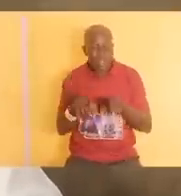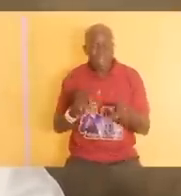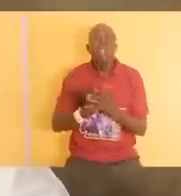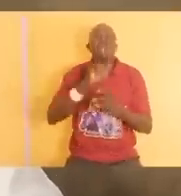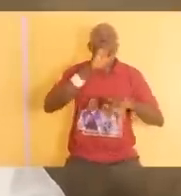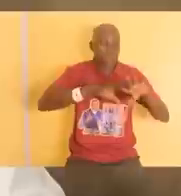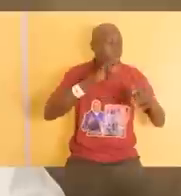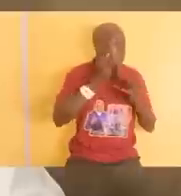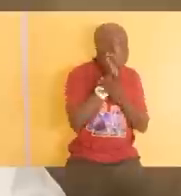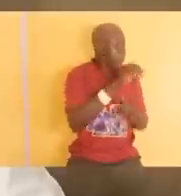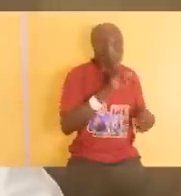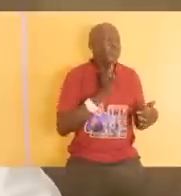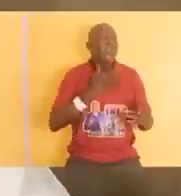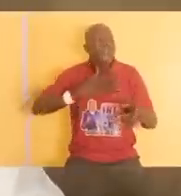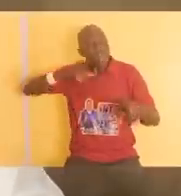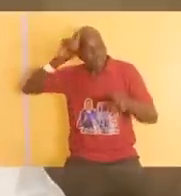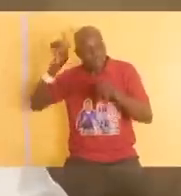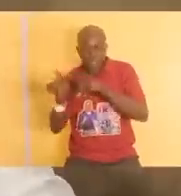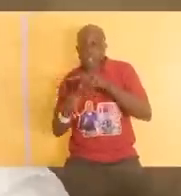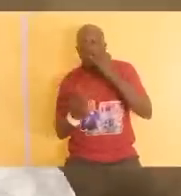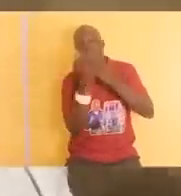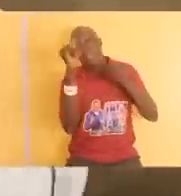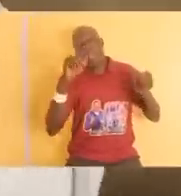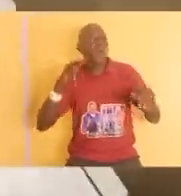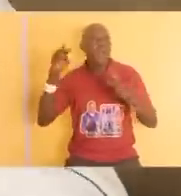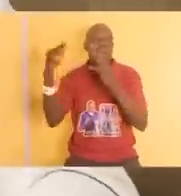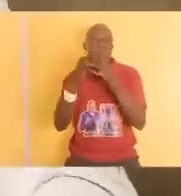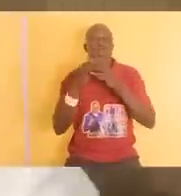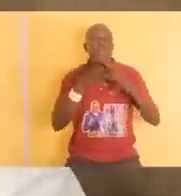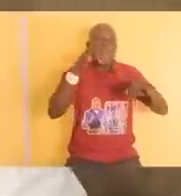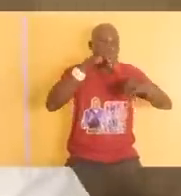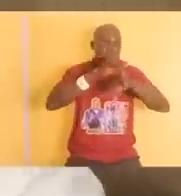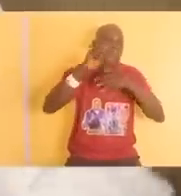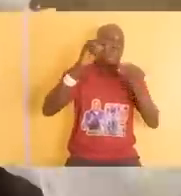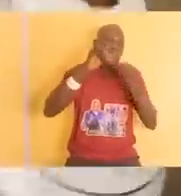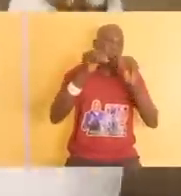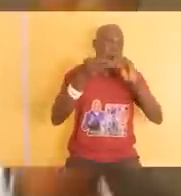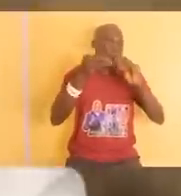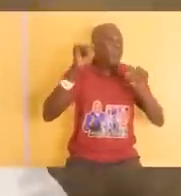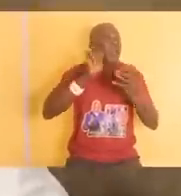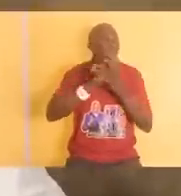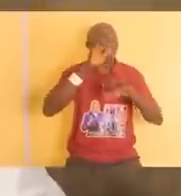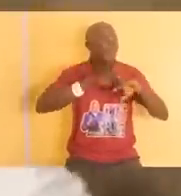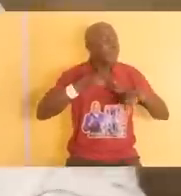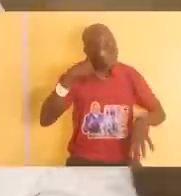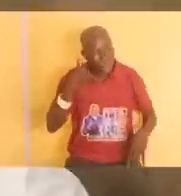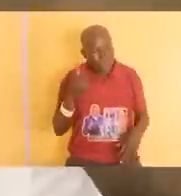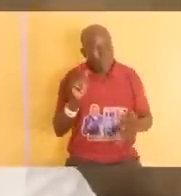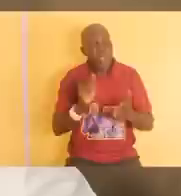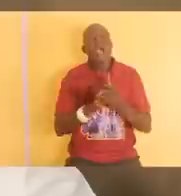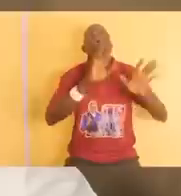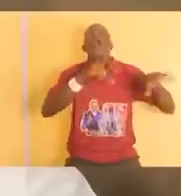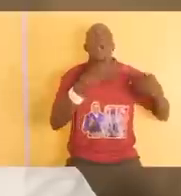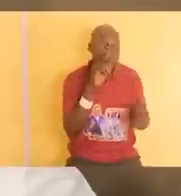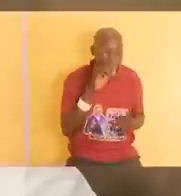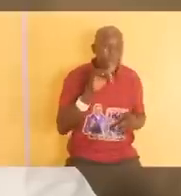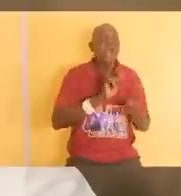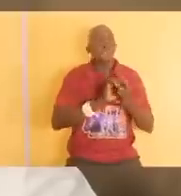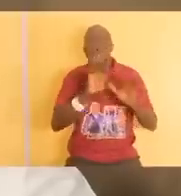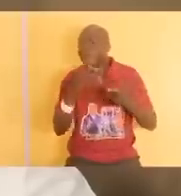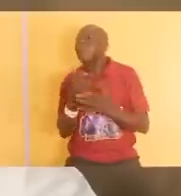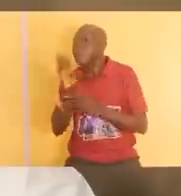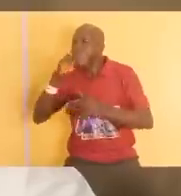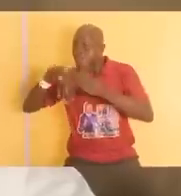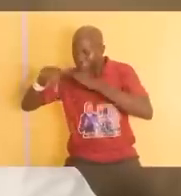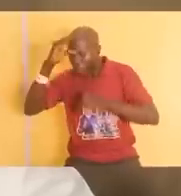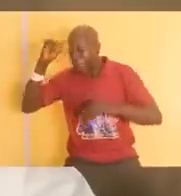you should call him. And his friend is in America. Said the number. He said his number to him. I called him. How far? Are you not a